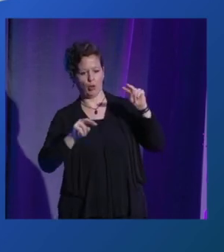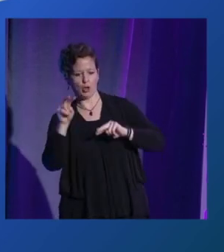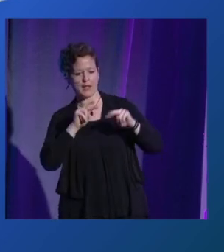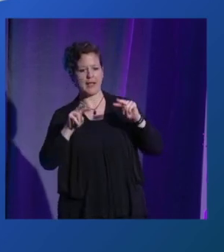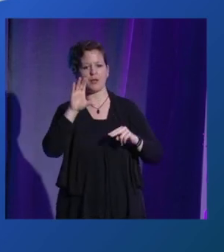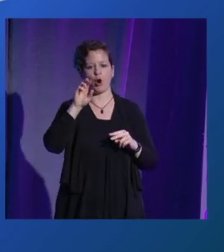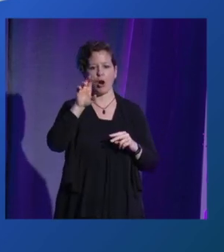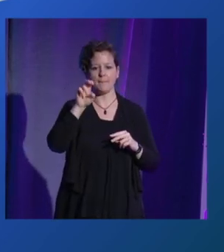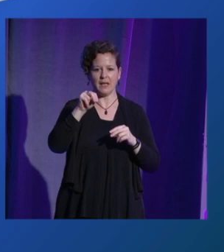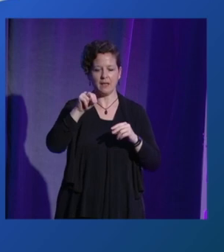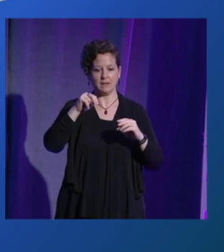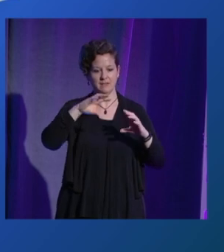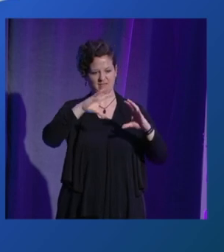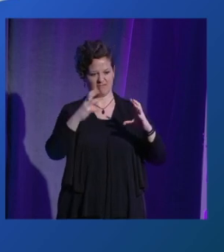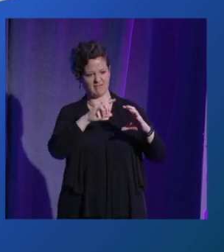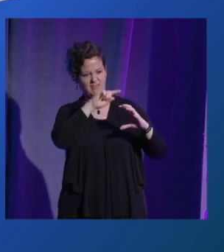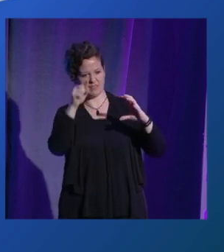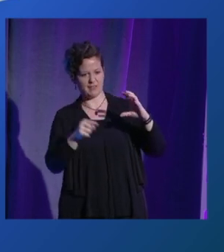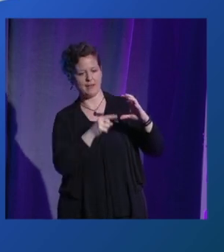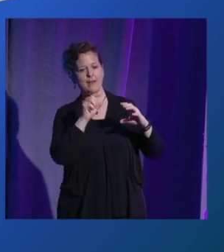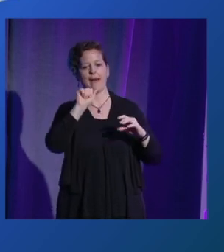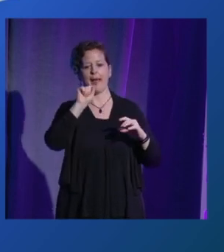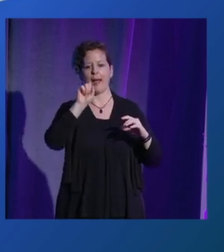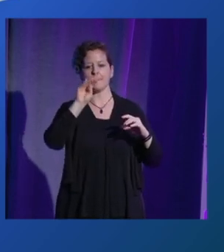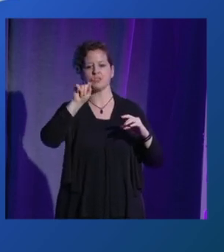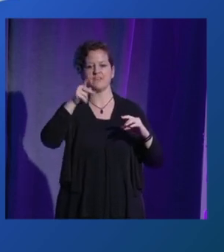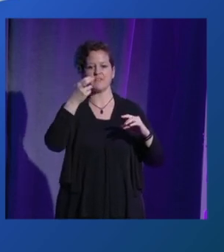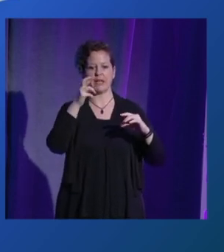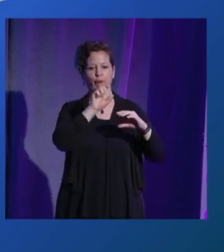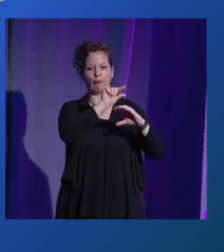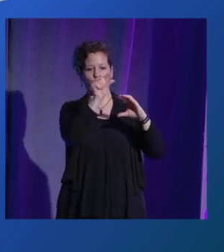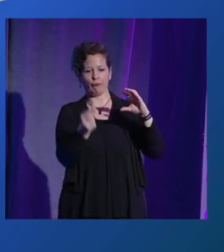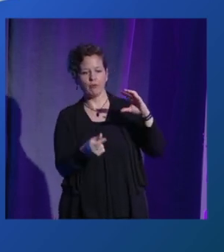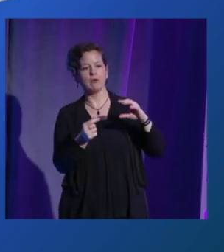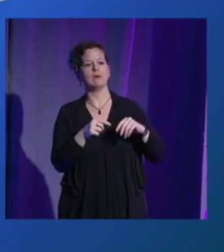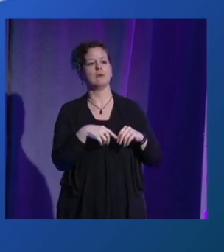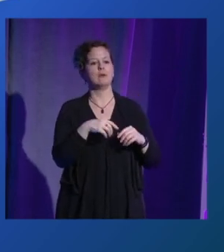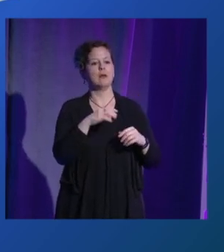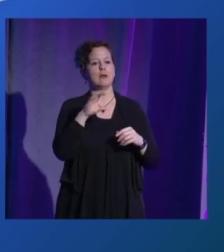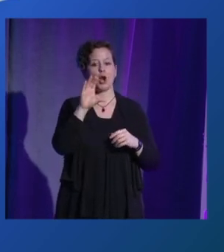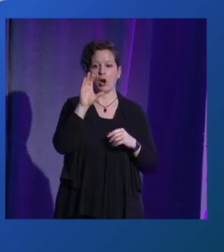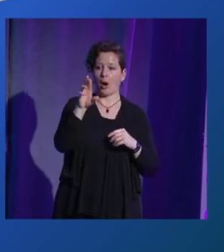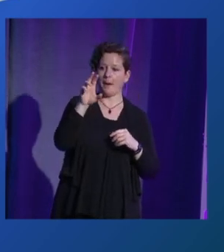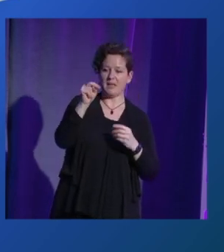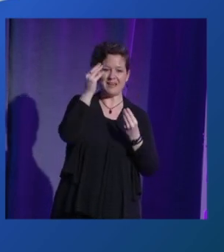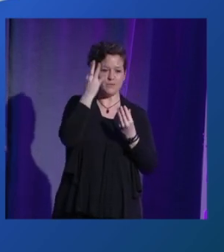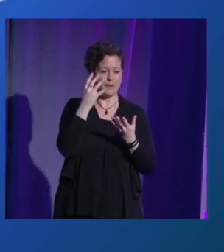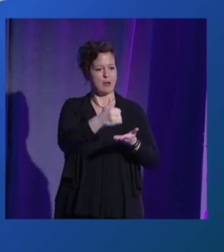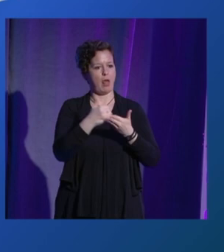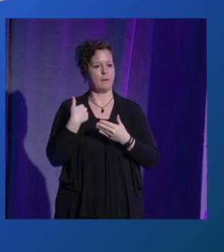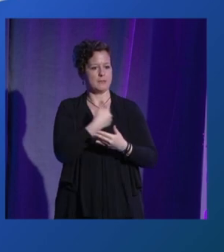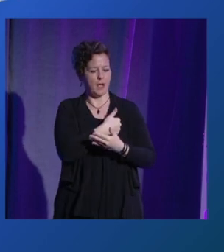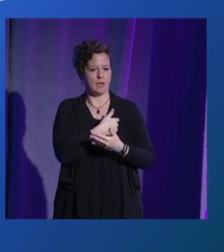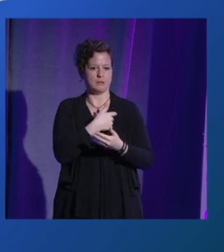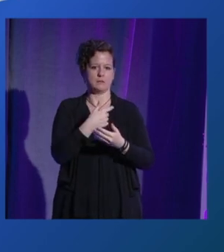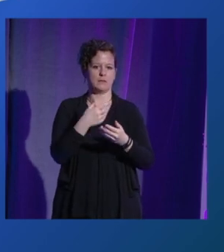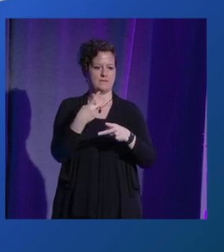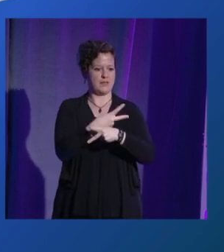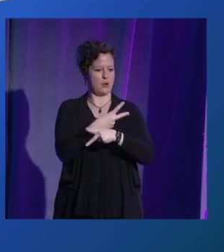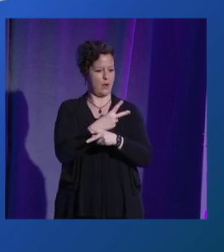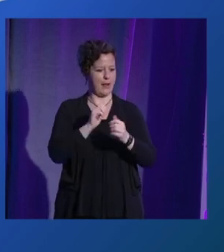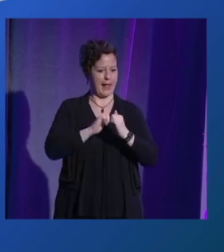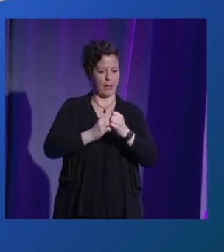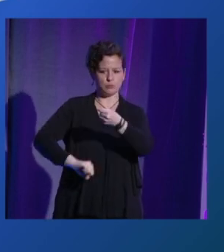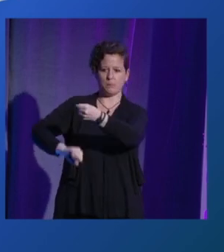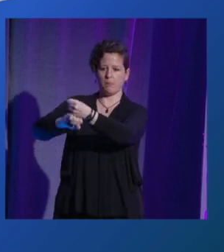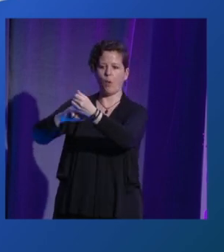um and our ability to use commercial data not only helps us answer those questions but it's it gives us the ability to support our policy ERS in